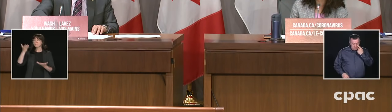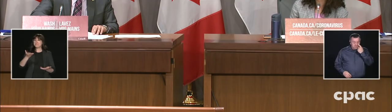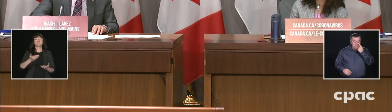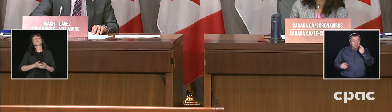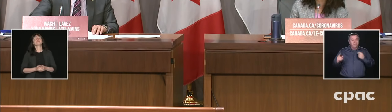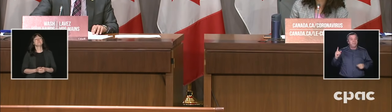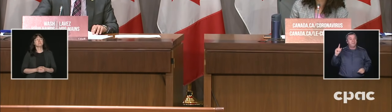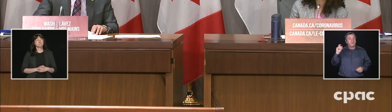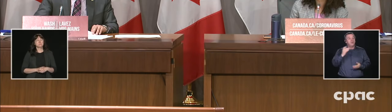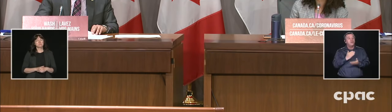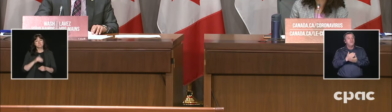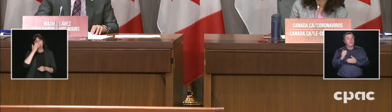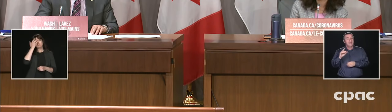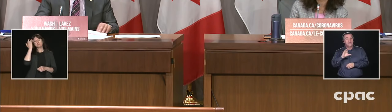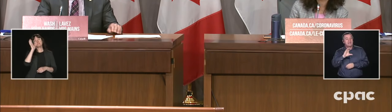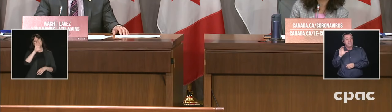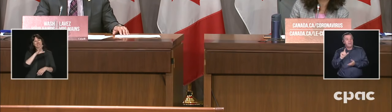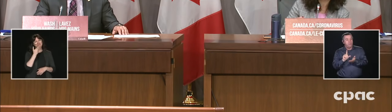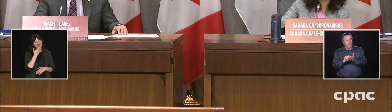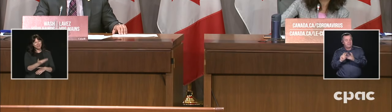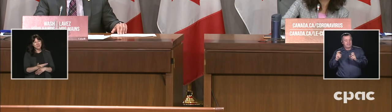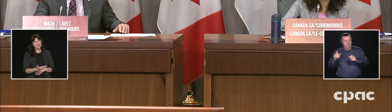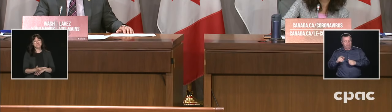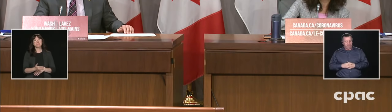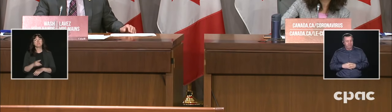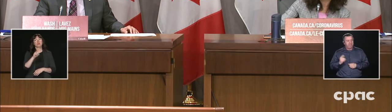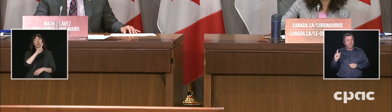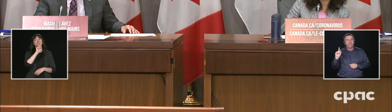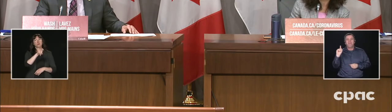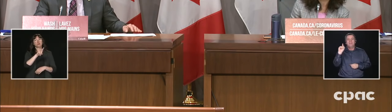Thank you. I had a question about the case